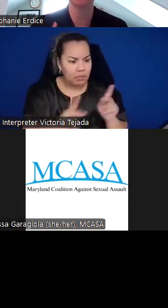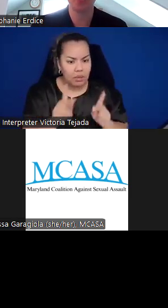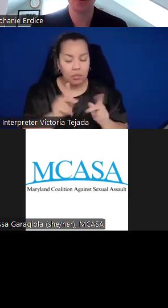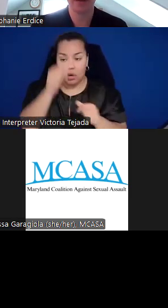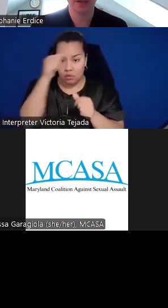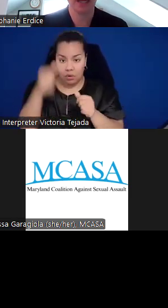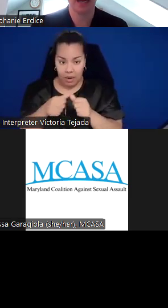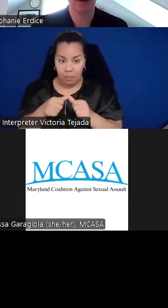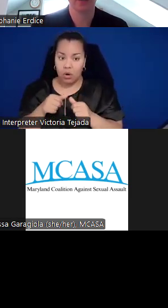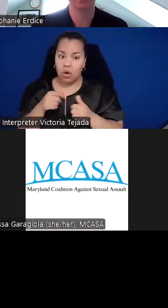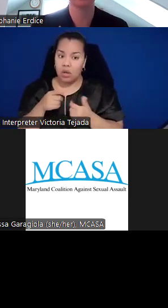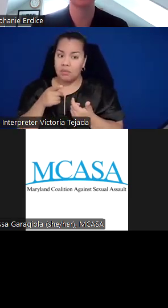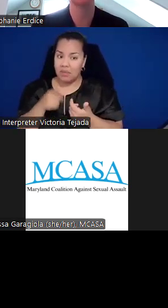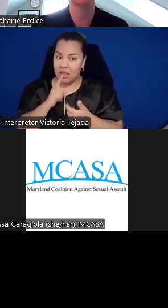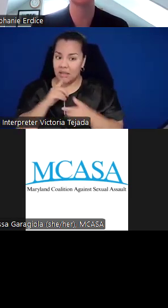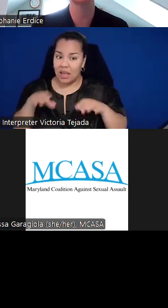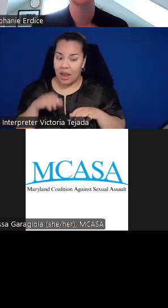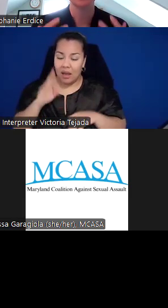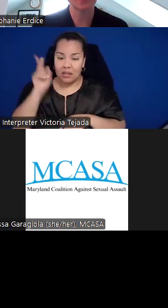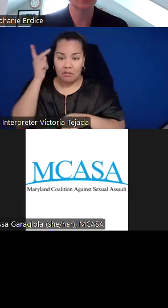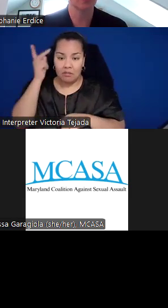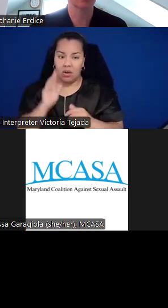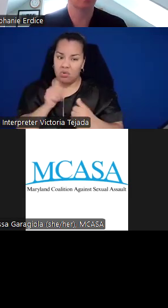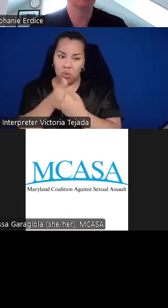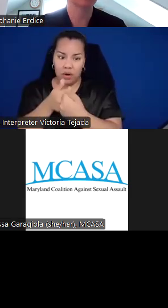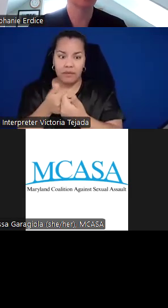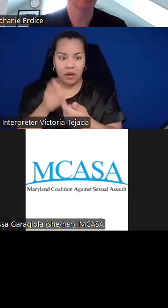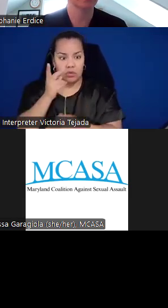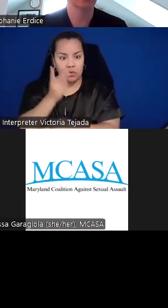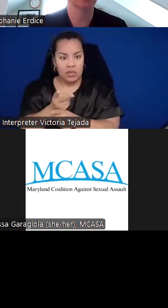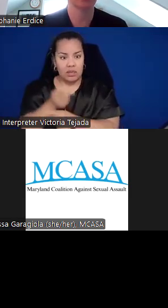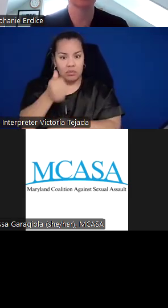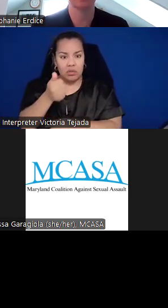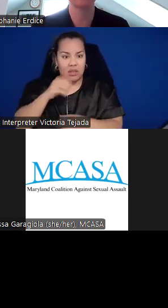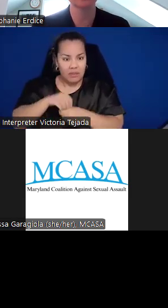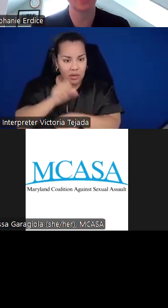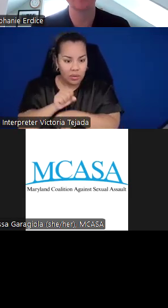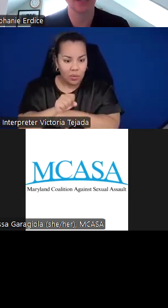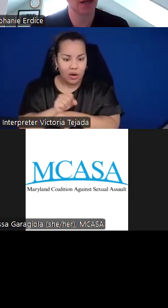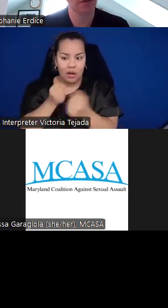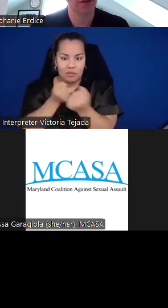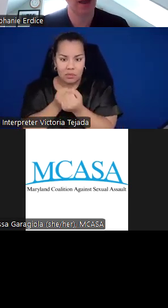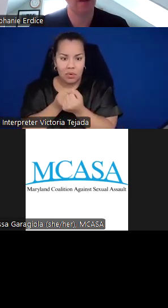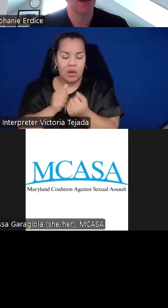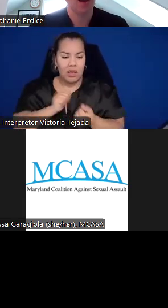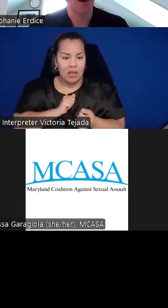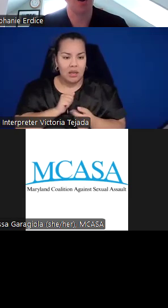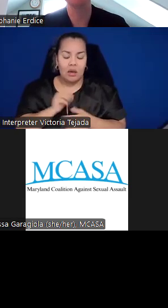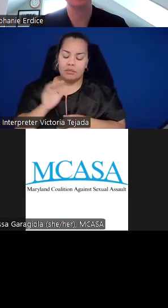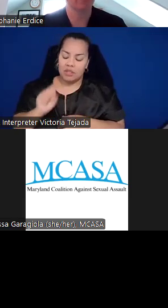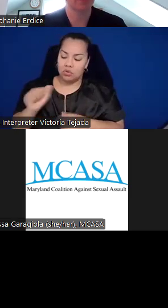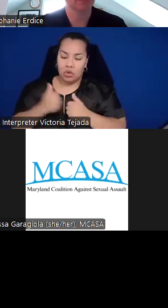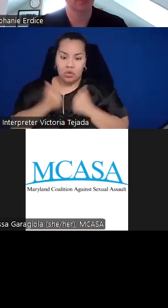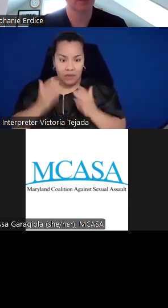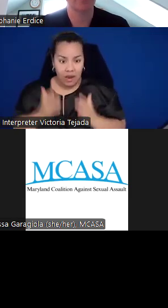act of political warfare to take care of ourselves, to keep ourselves in the work of supporting sexual assault survivors and advocating for them